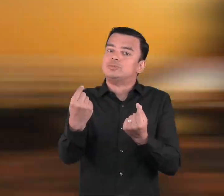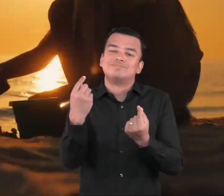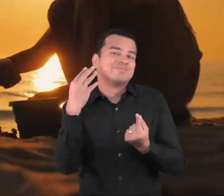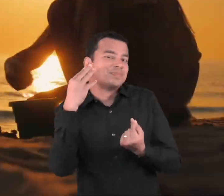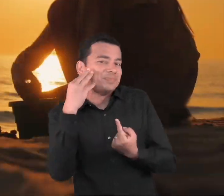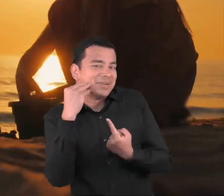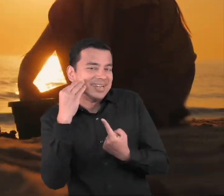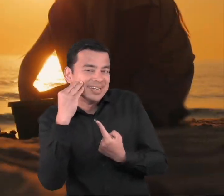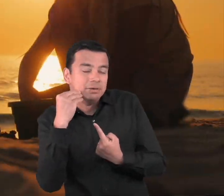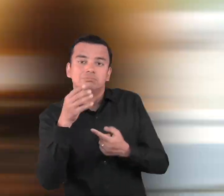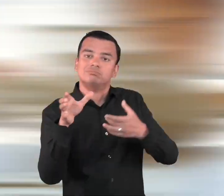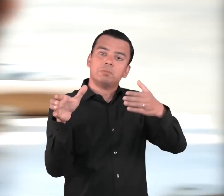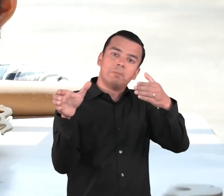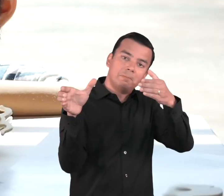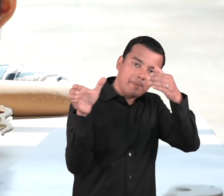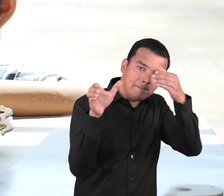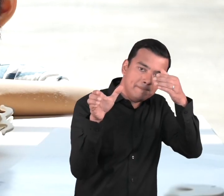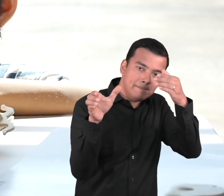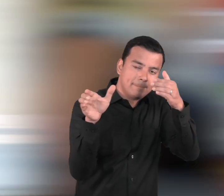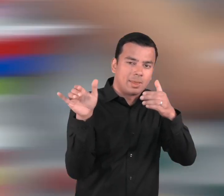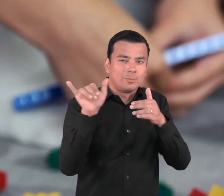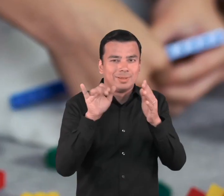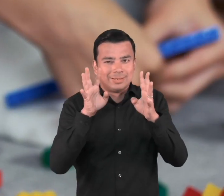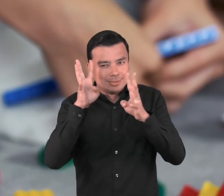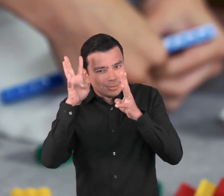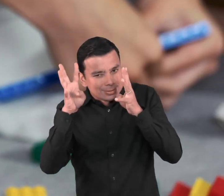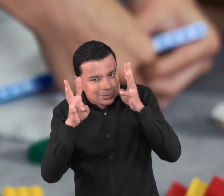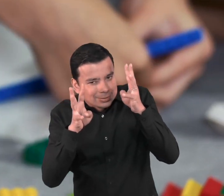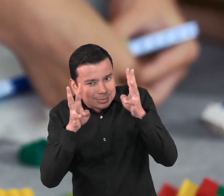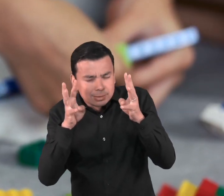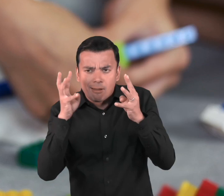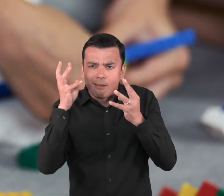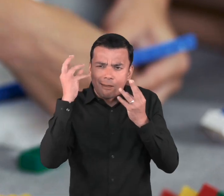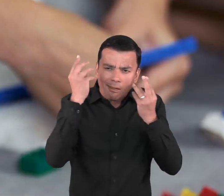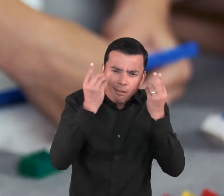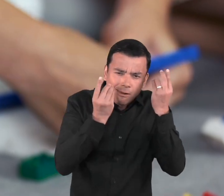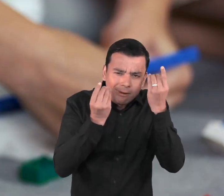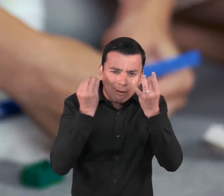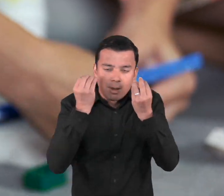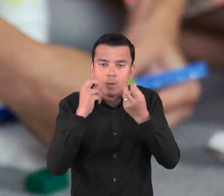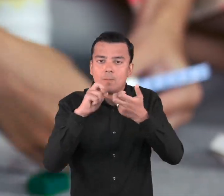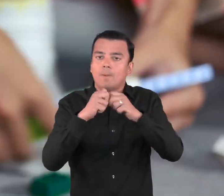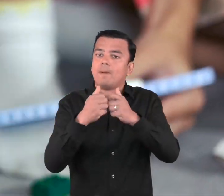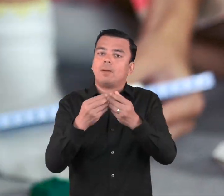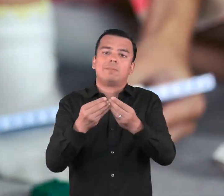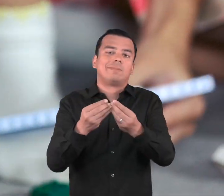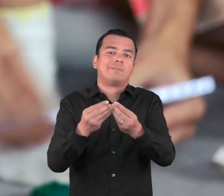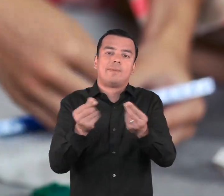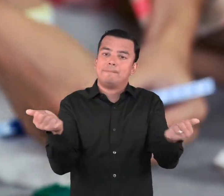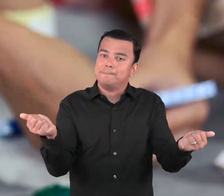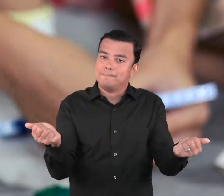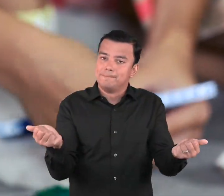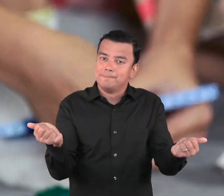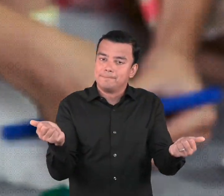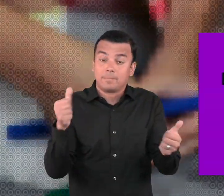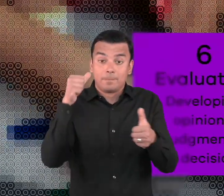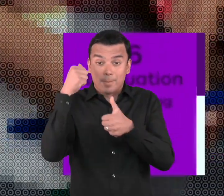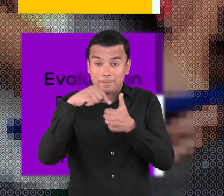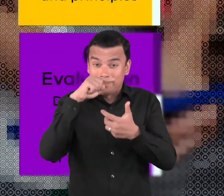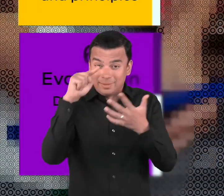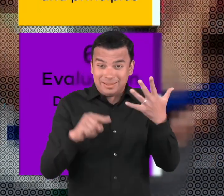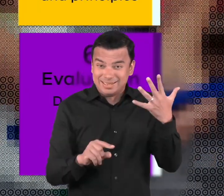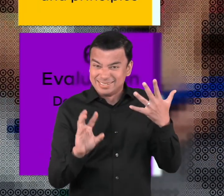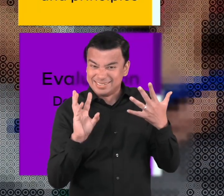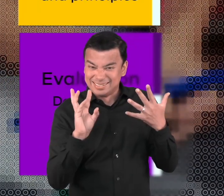your experience, knowledge, and creativity to solve complex problems. And